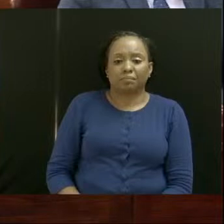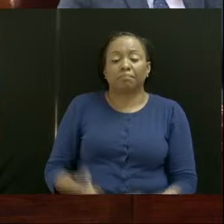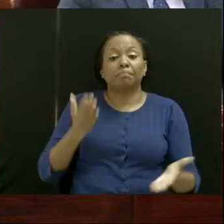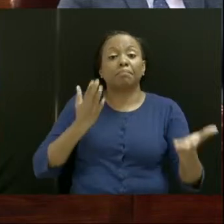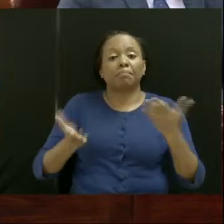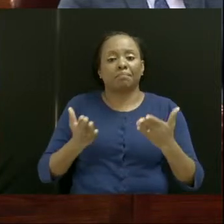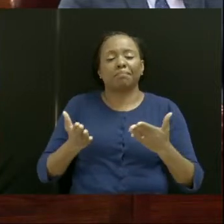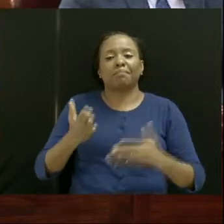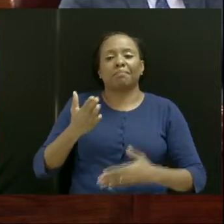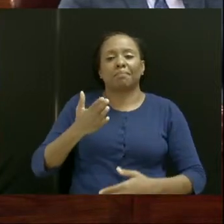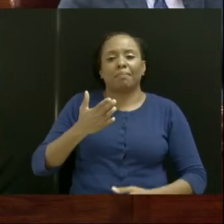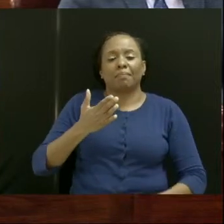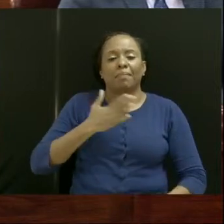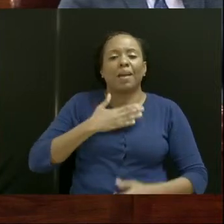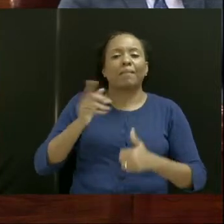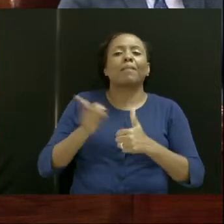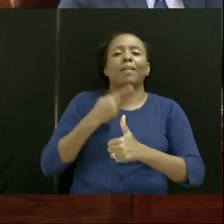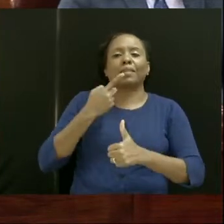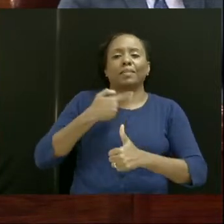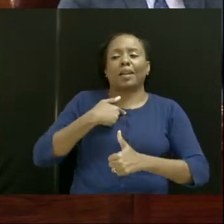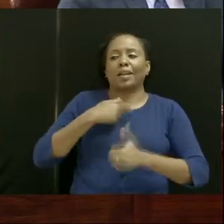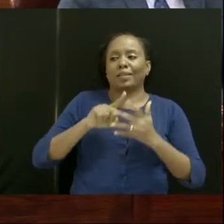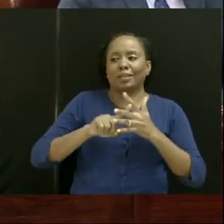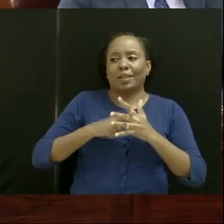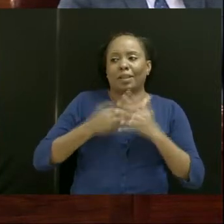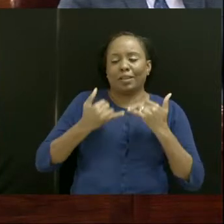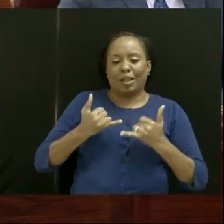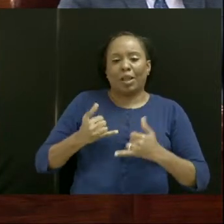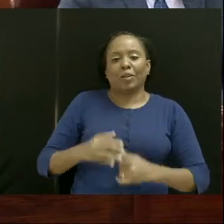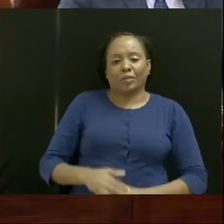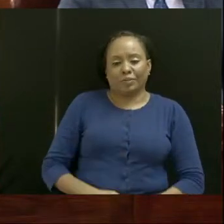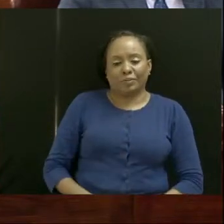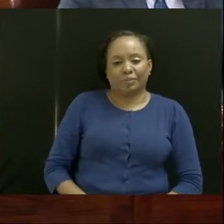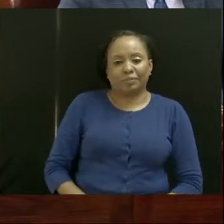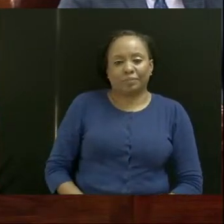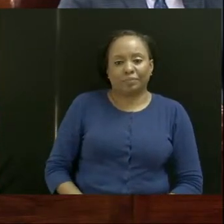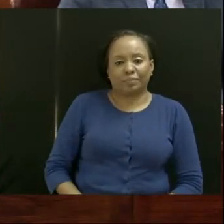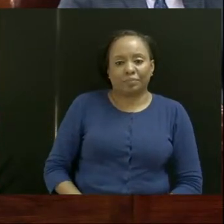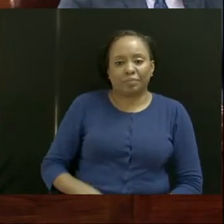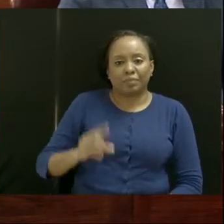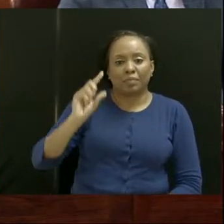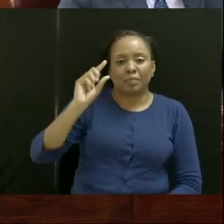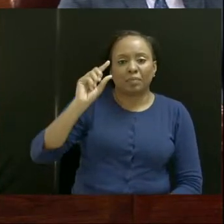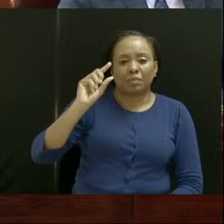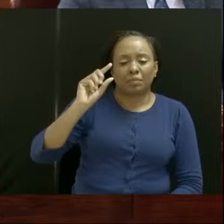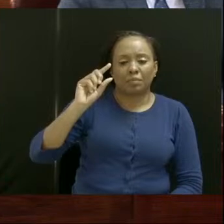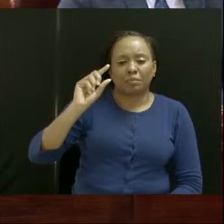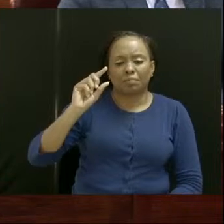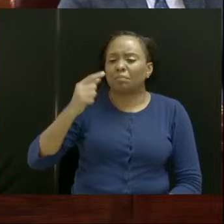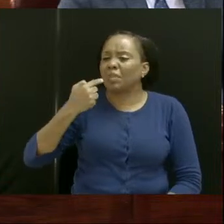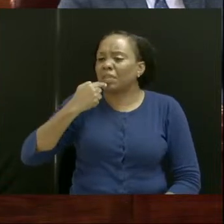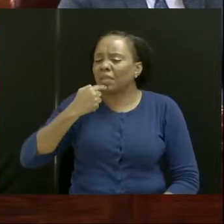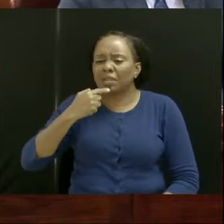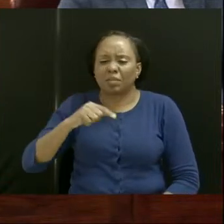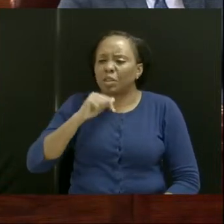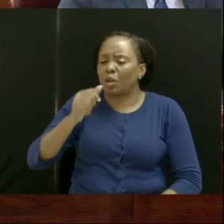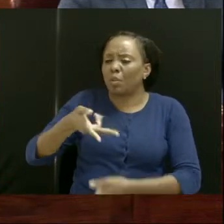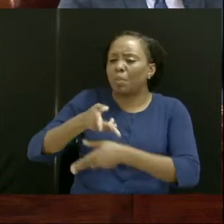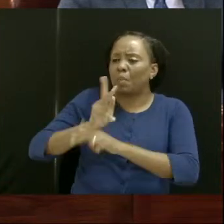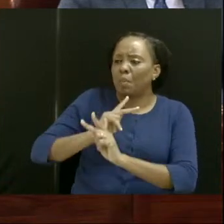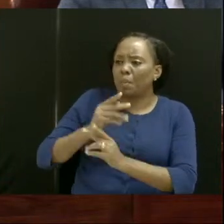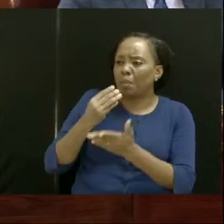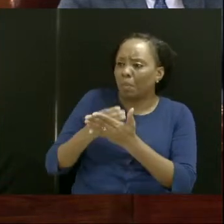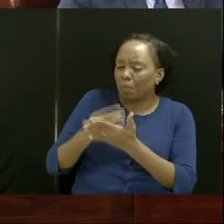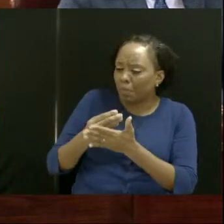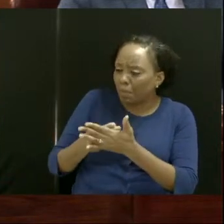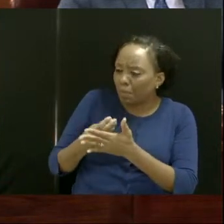want to start. She did insist that we did not borrow in 2018 and that government should be lauded for